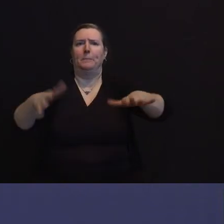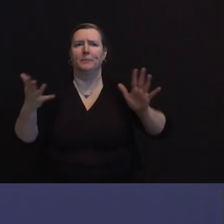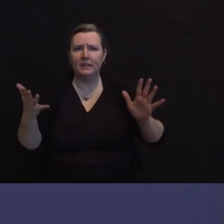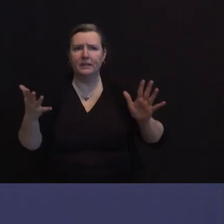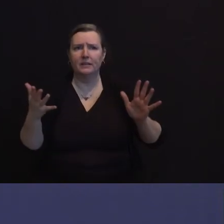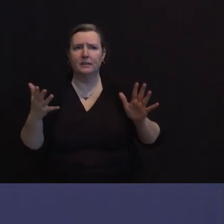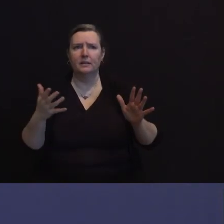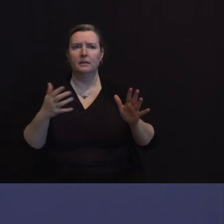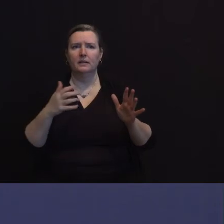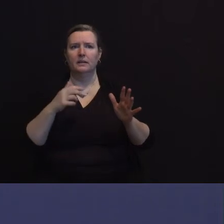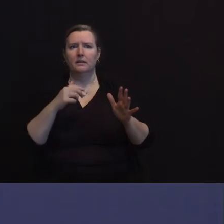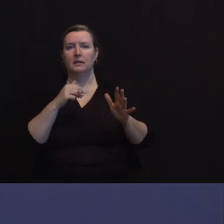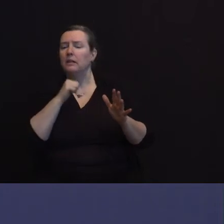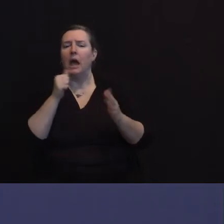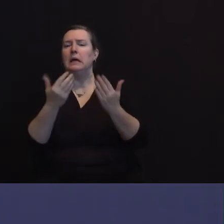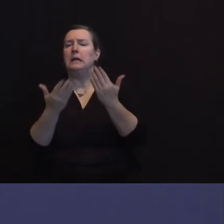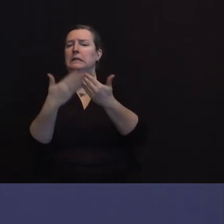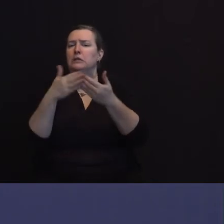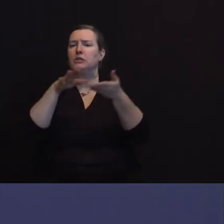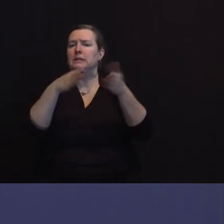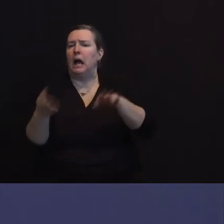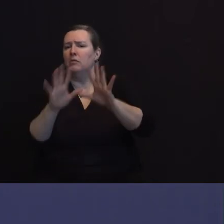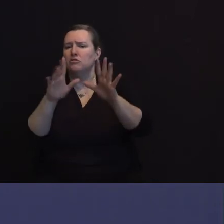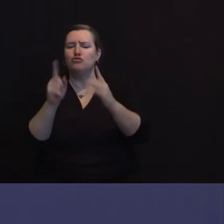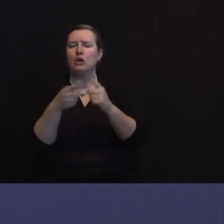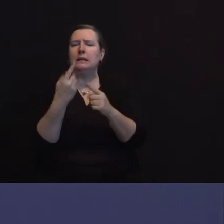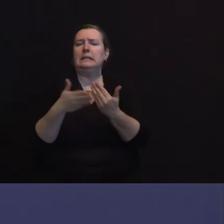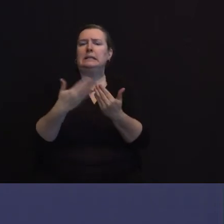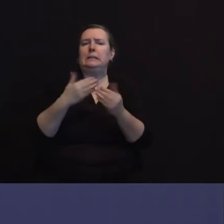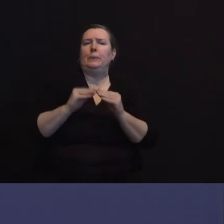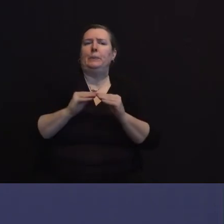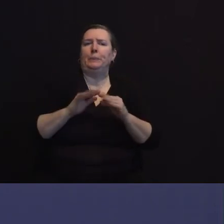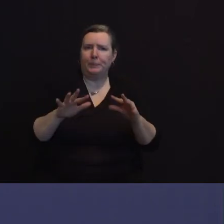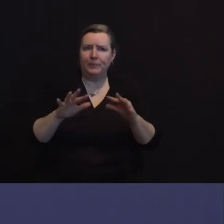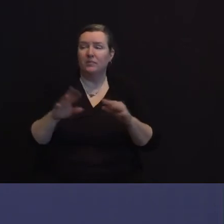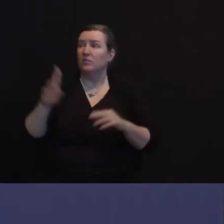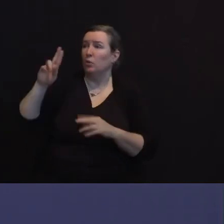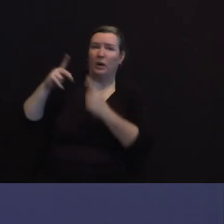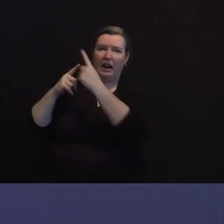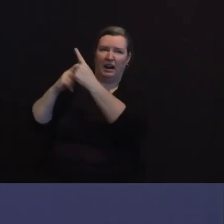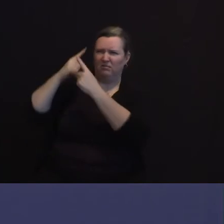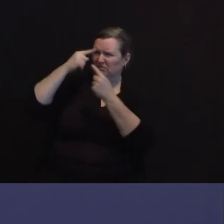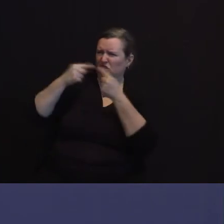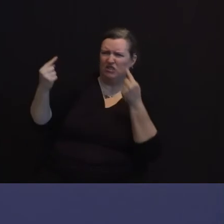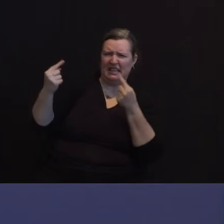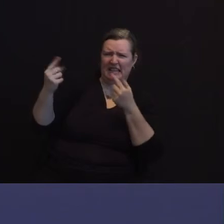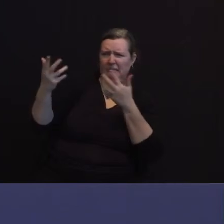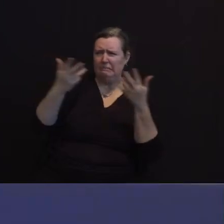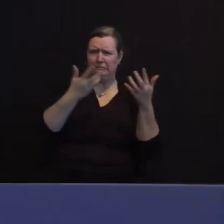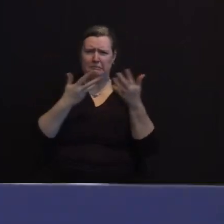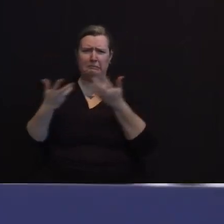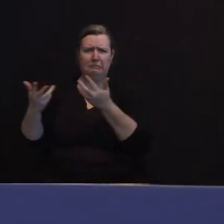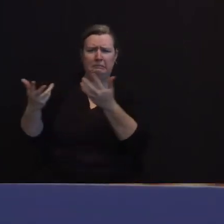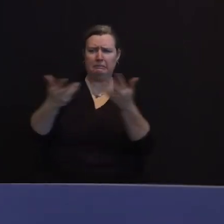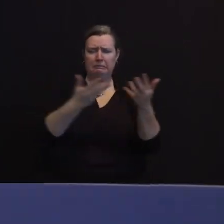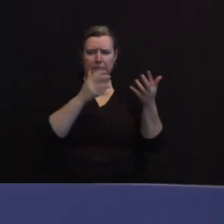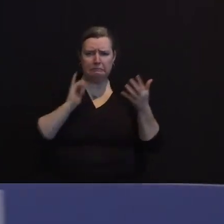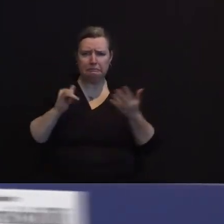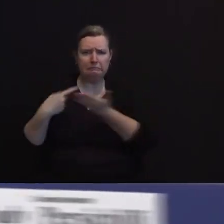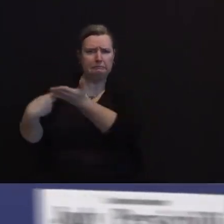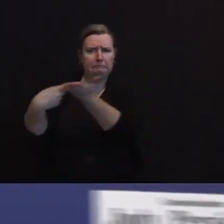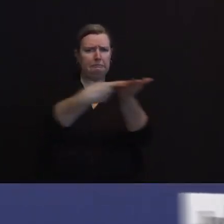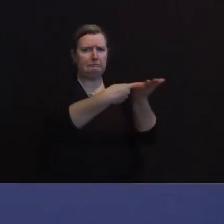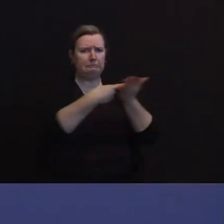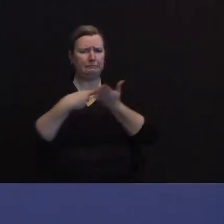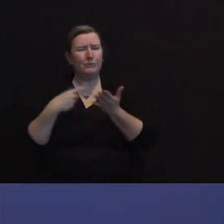perhaps it might be more lethal. Is it fair to say the jury is still out on that question, Eddie? You want to hit the... In a nutshell, I would